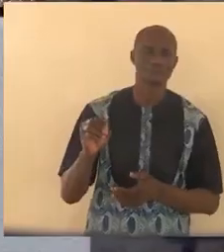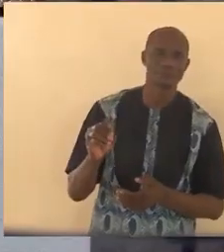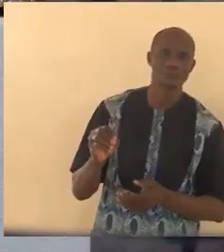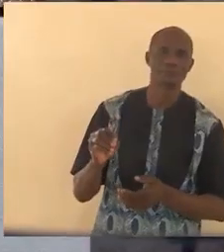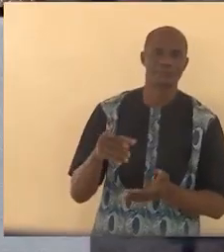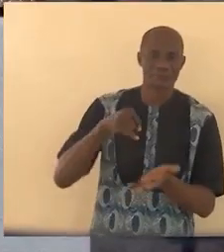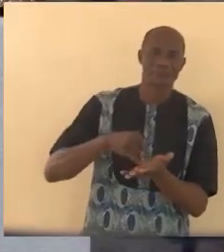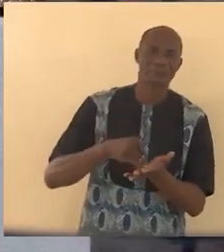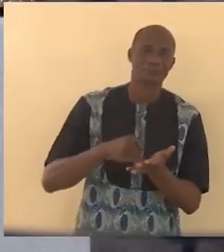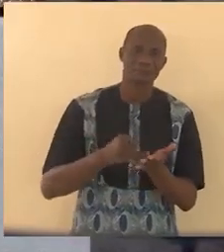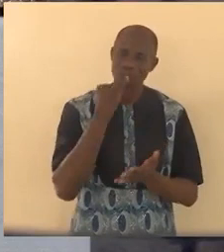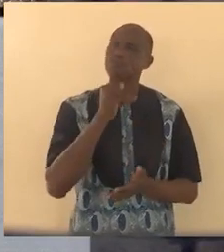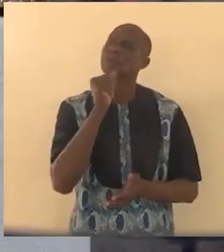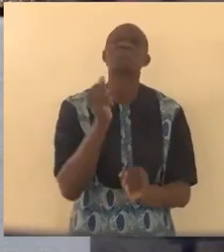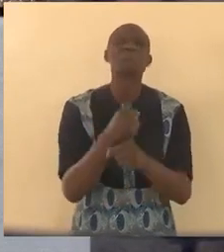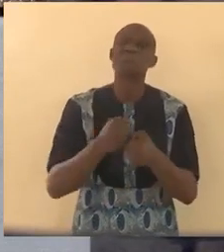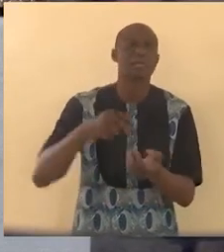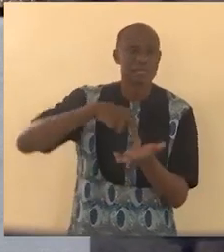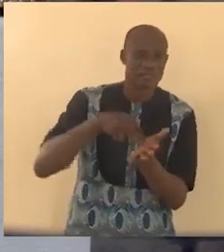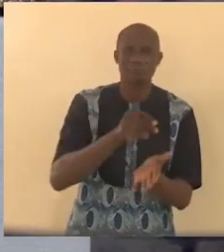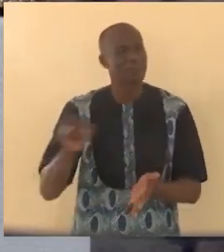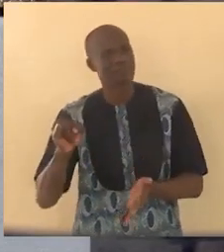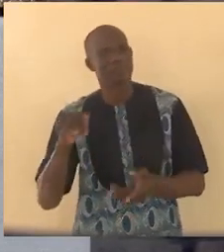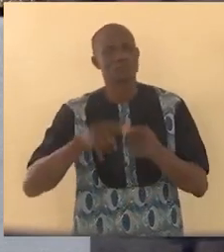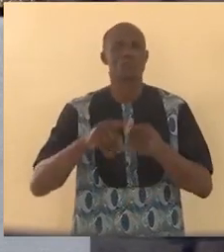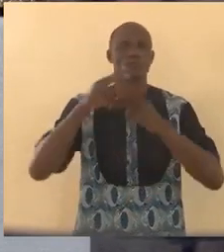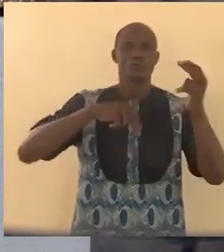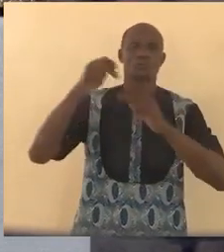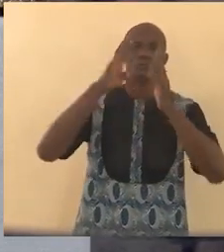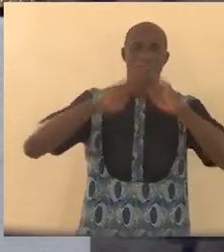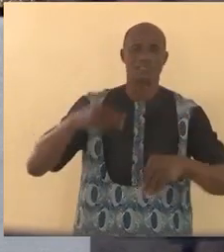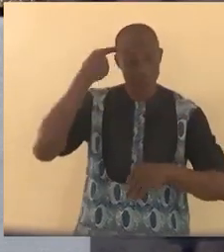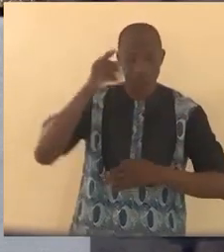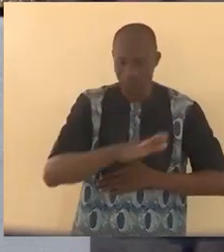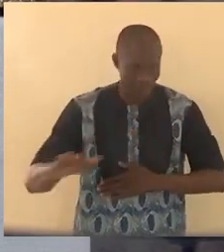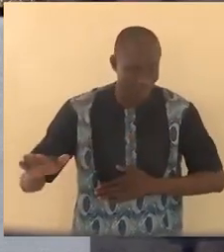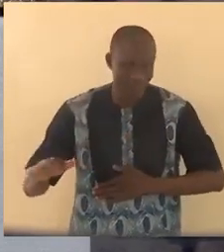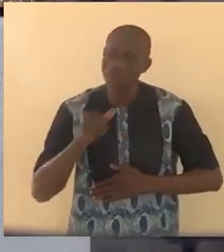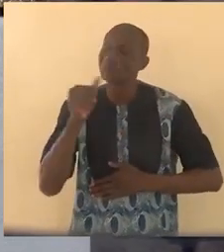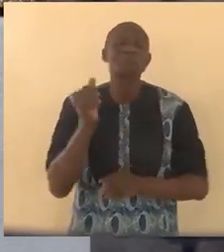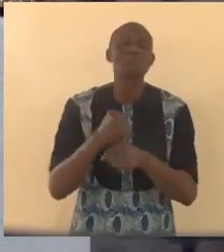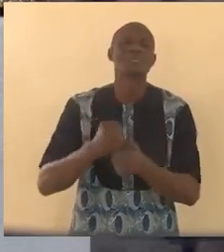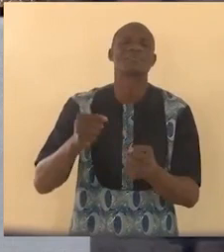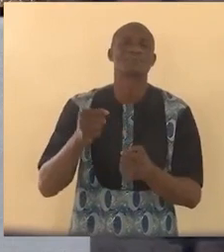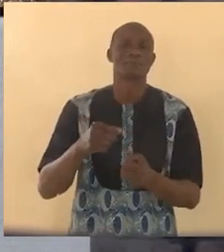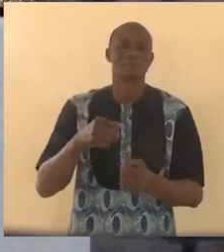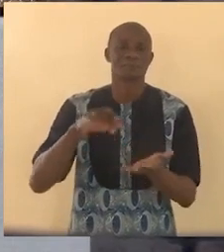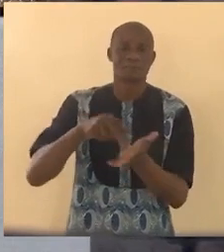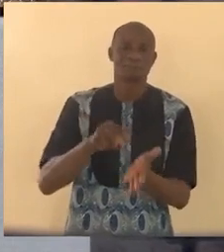So it doesn't make sense to build houses for children and grandchildren. It doesn't make sense.